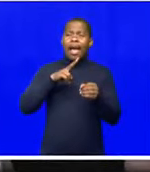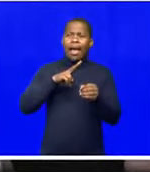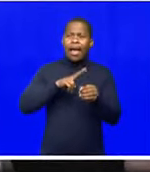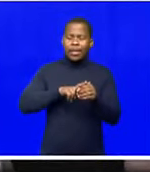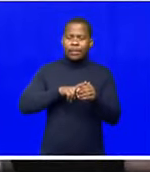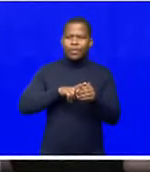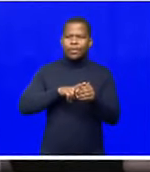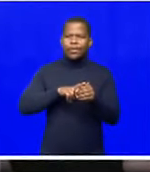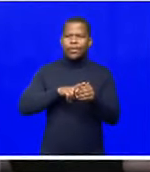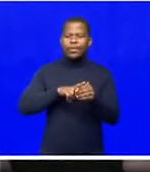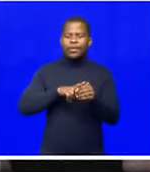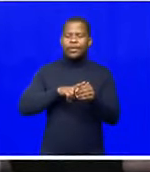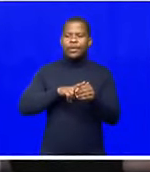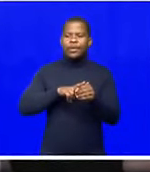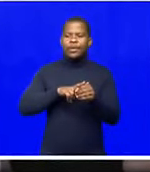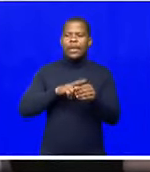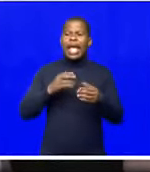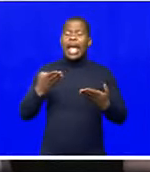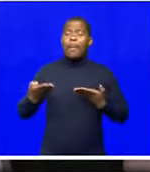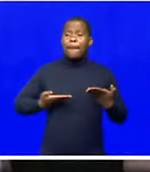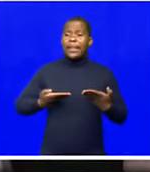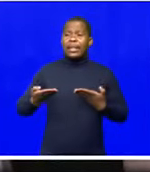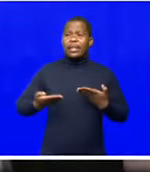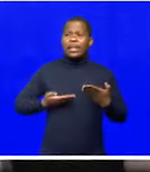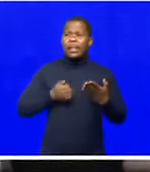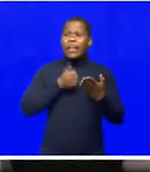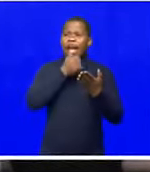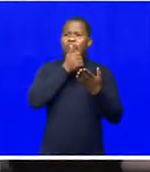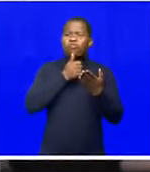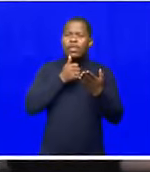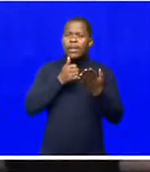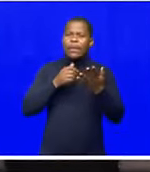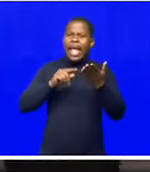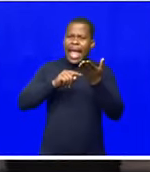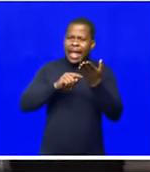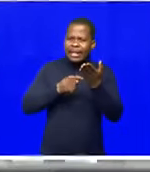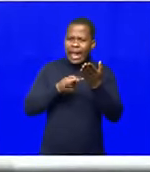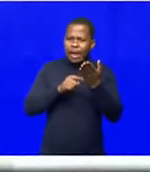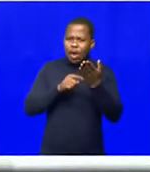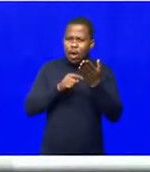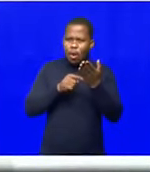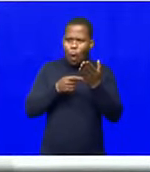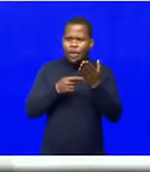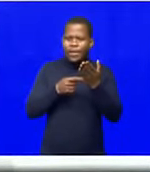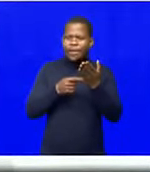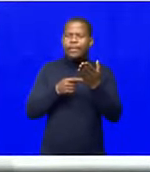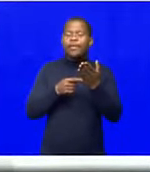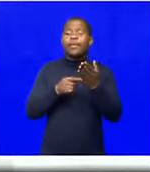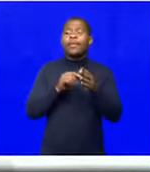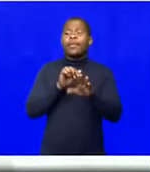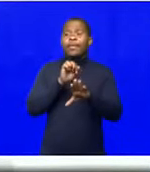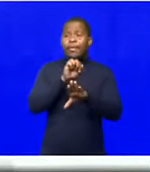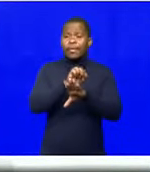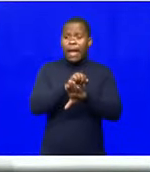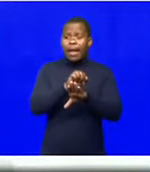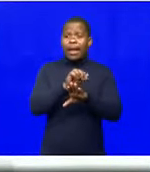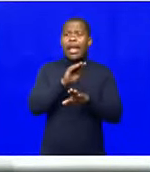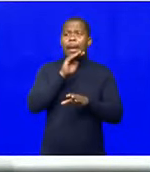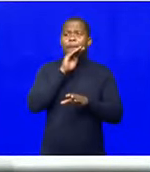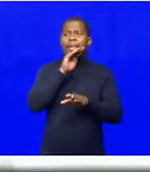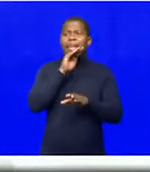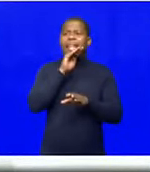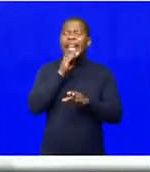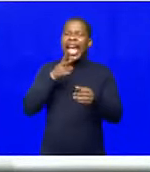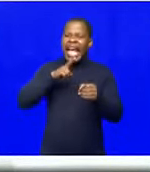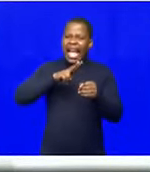move business transactions towards e-commerce and online platforms, and thus